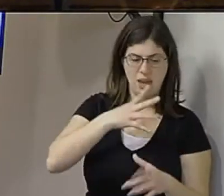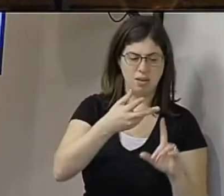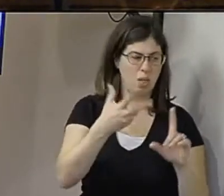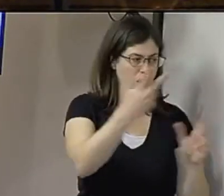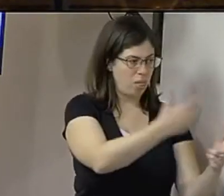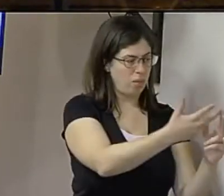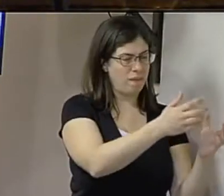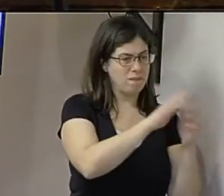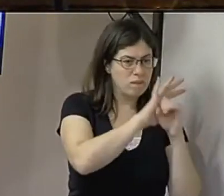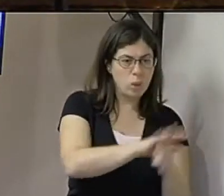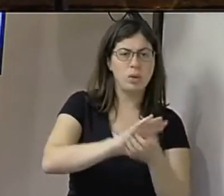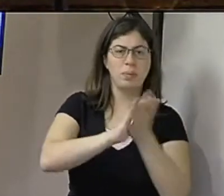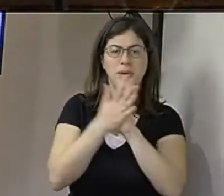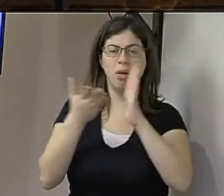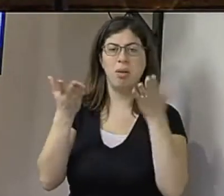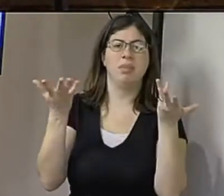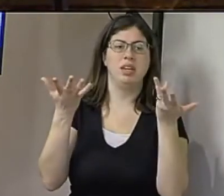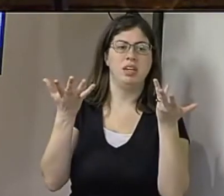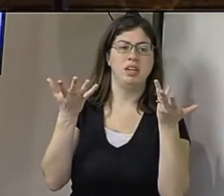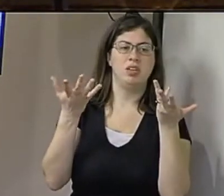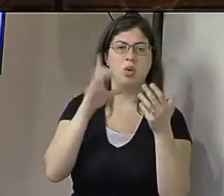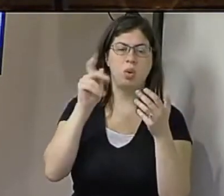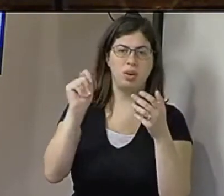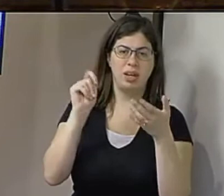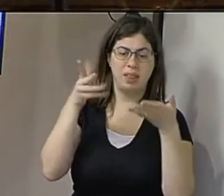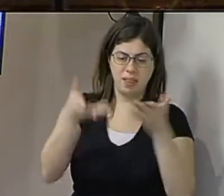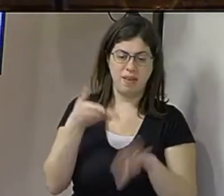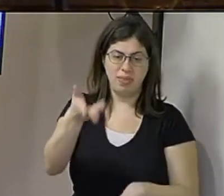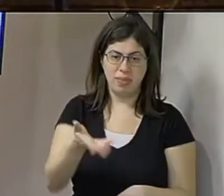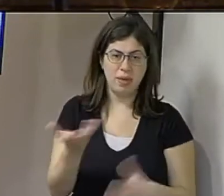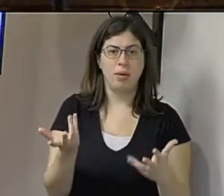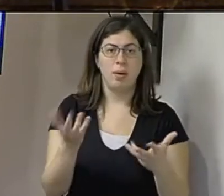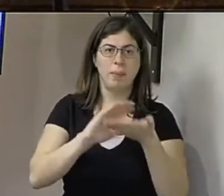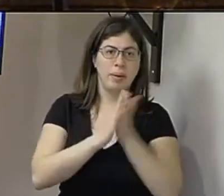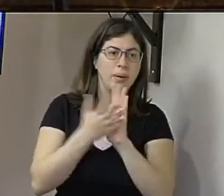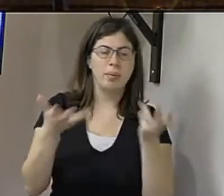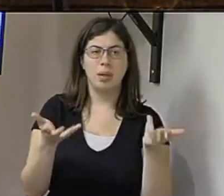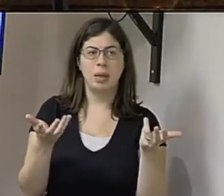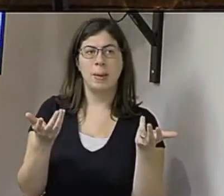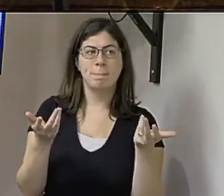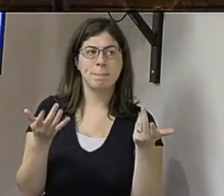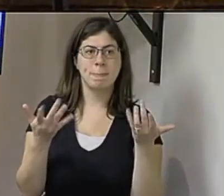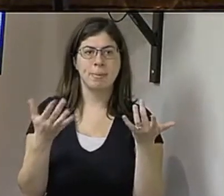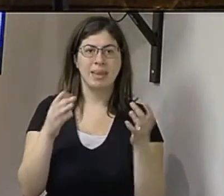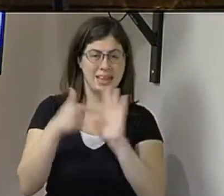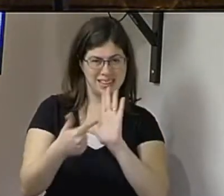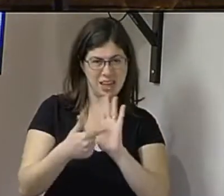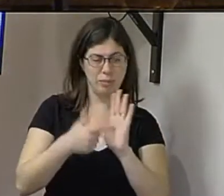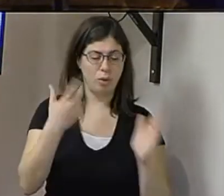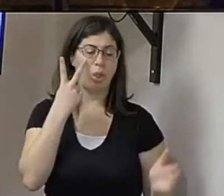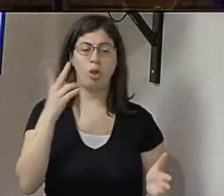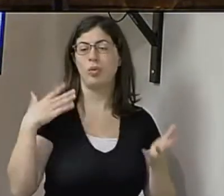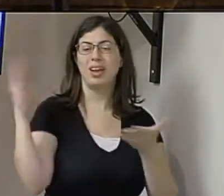and they're going to be made these, like, basically court hanger-on. They're going to be left in the court to kind of be the examples of, look,